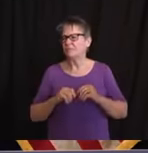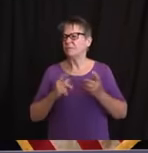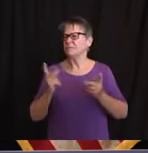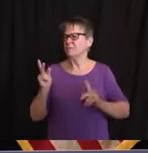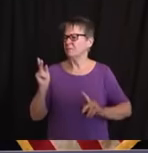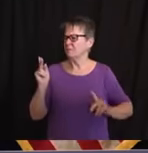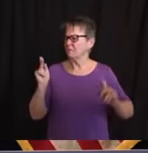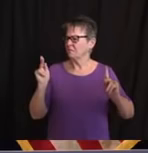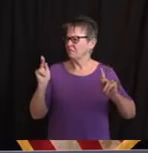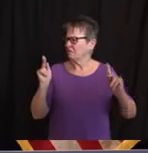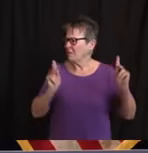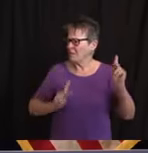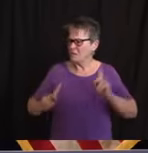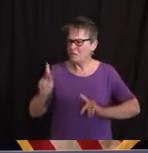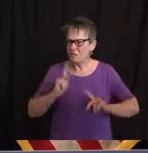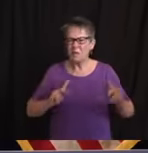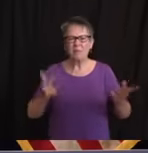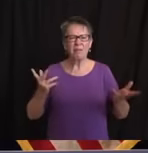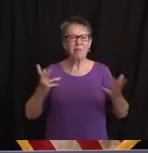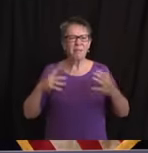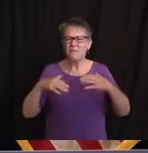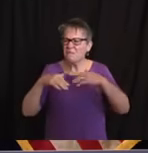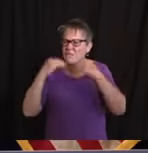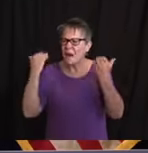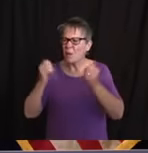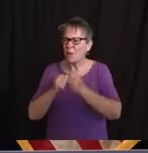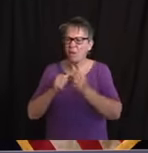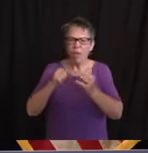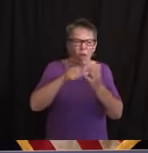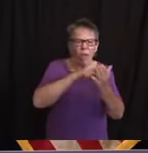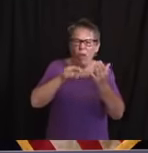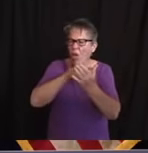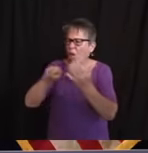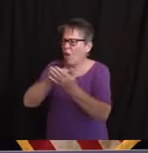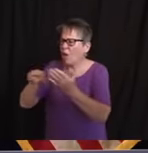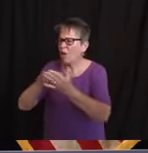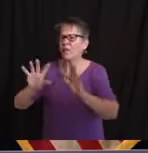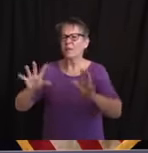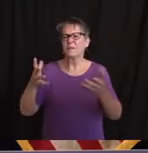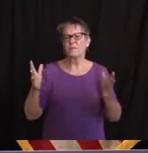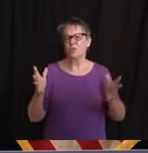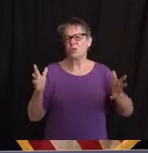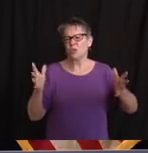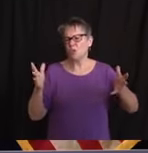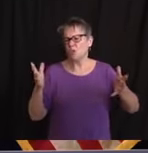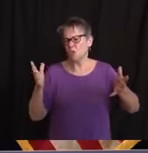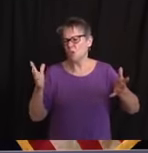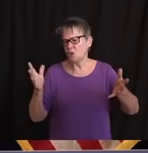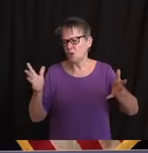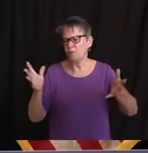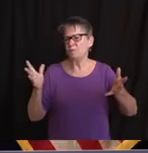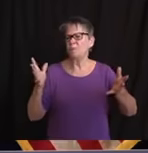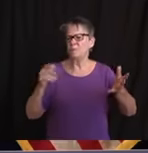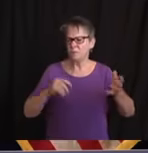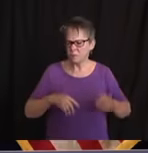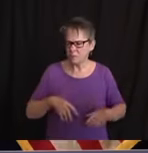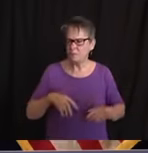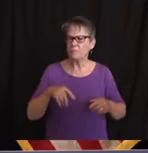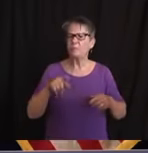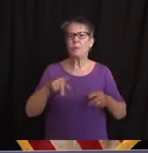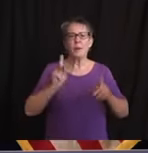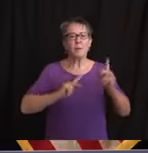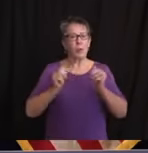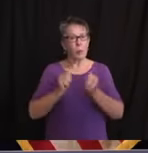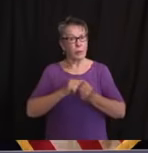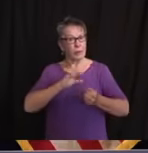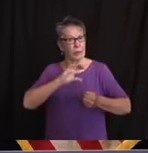officials, with members of law enforcement. It's been really incredibly impressive. Please, God, let's keep that up.